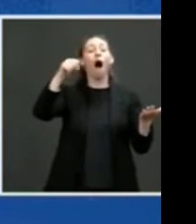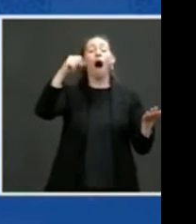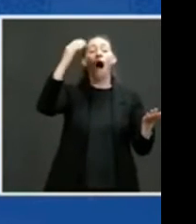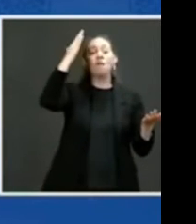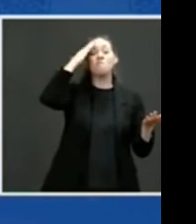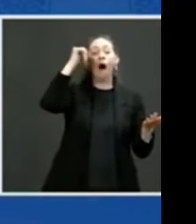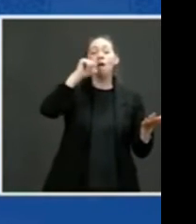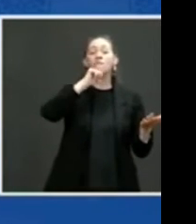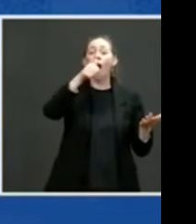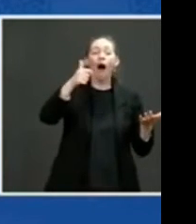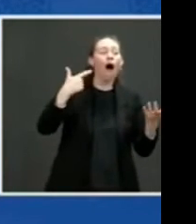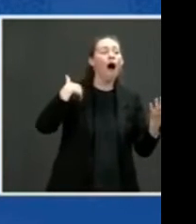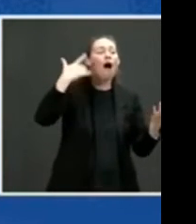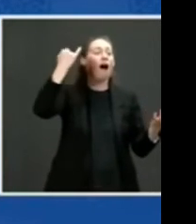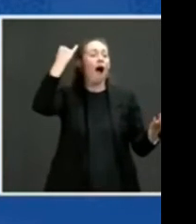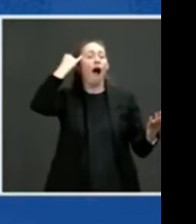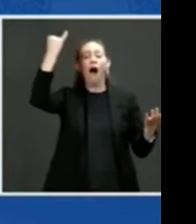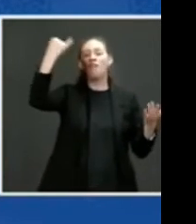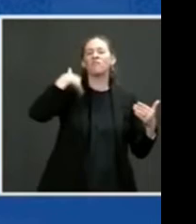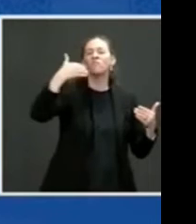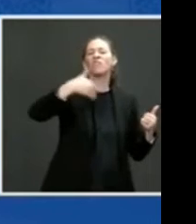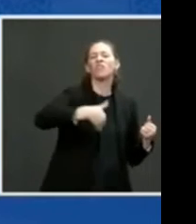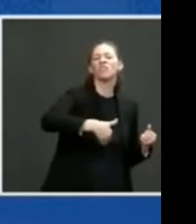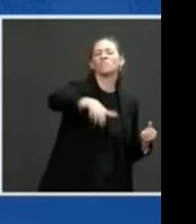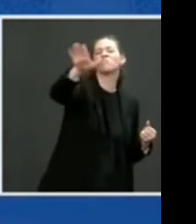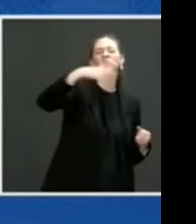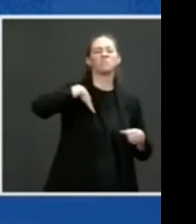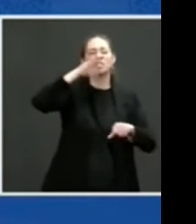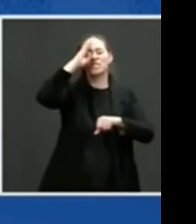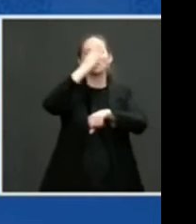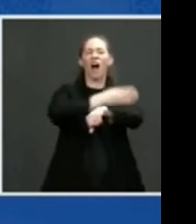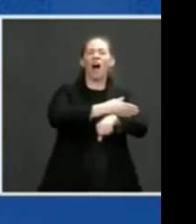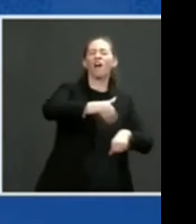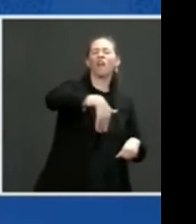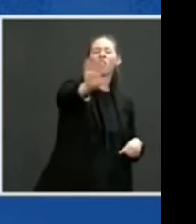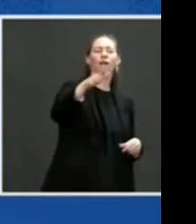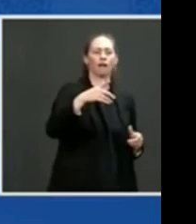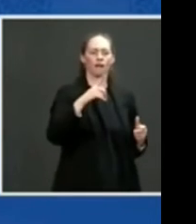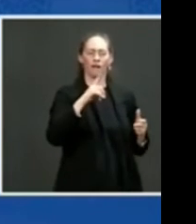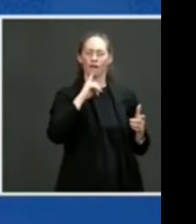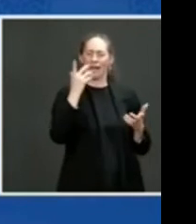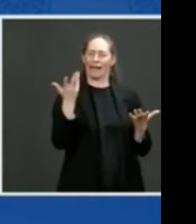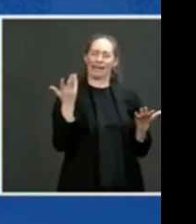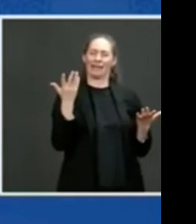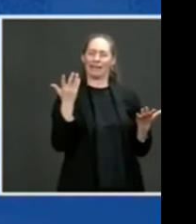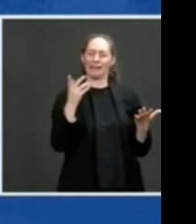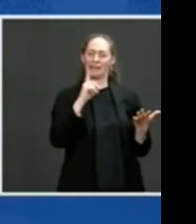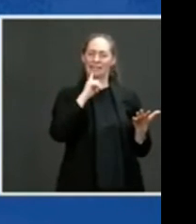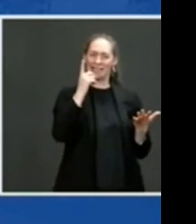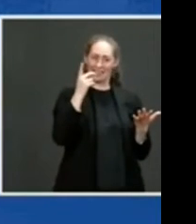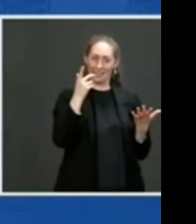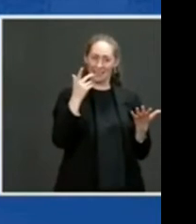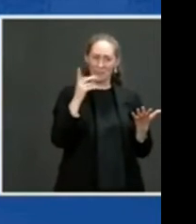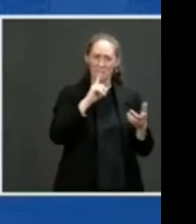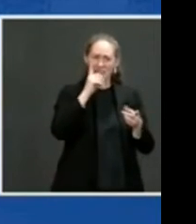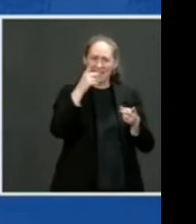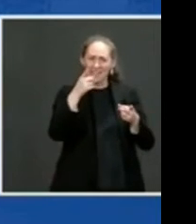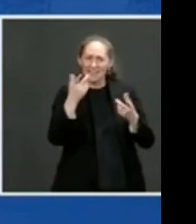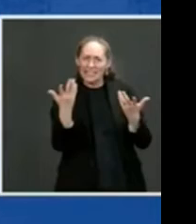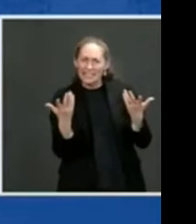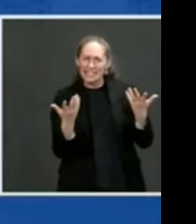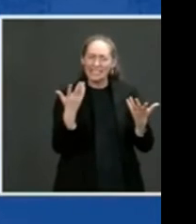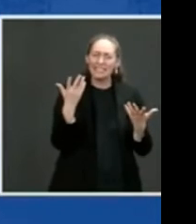son gets taken care of is I'm going to put him, how old was he or she? He's 9. I also met a